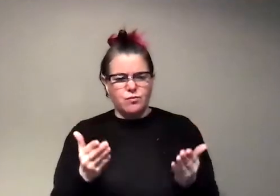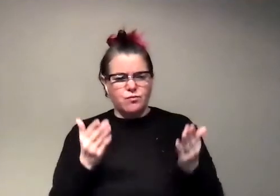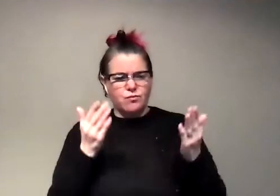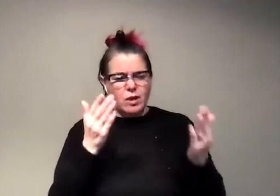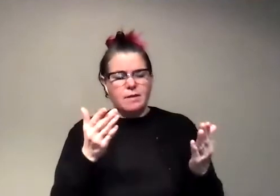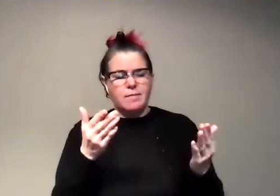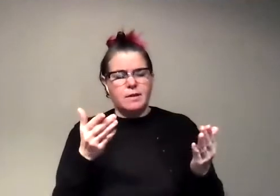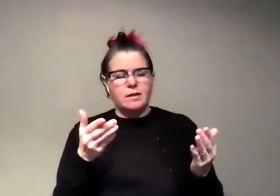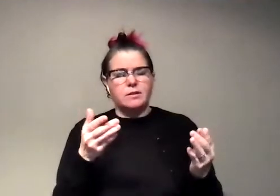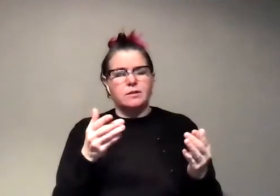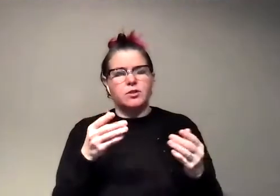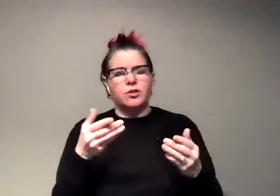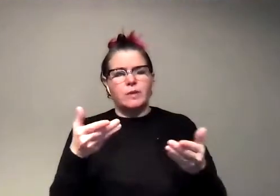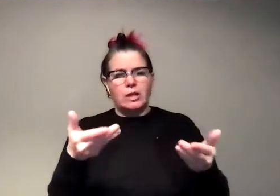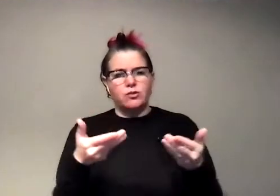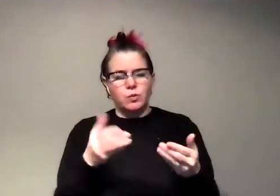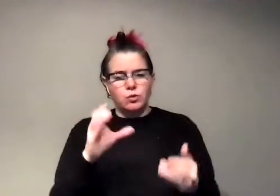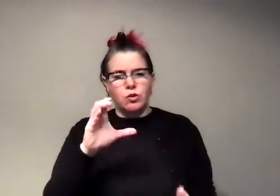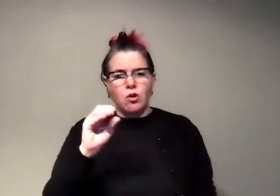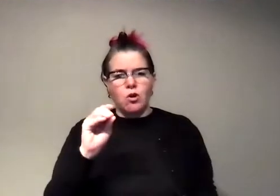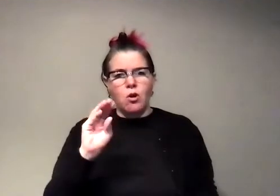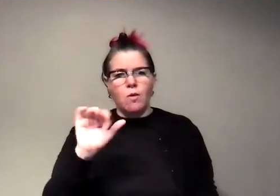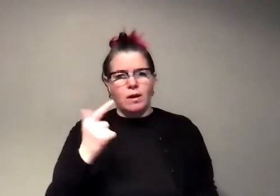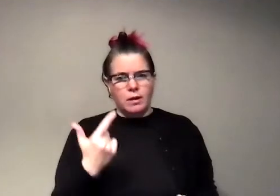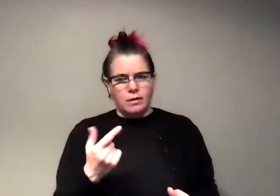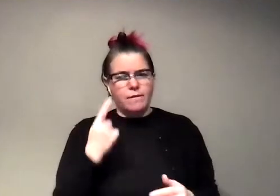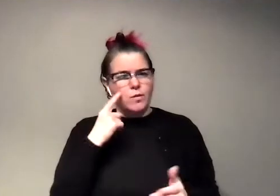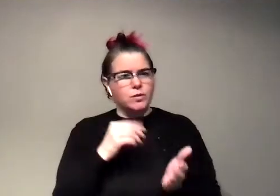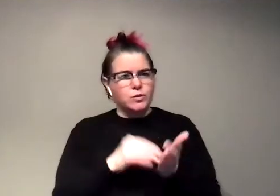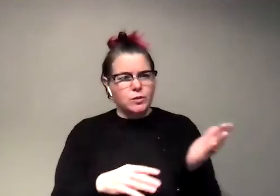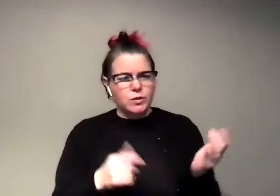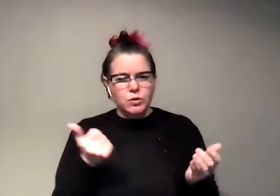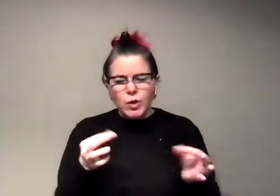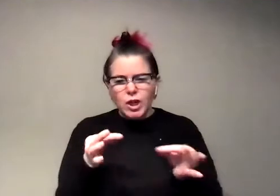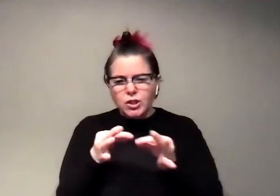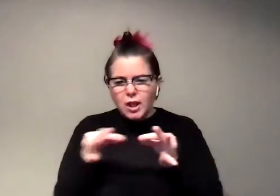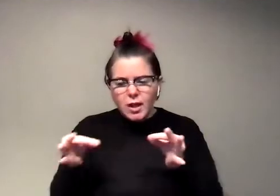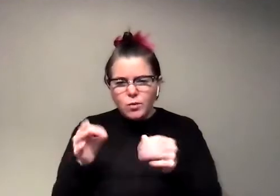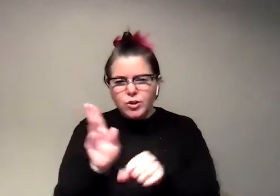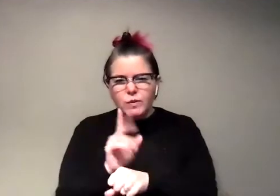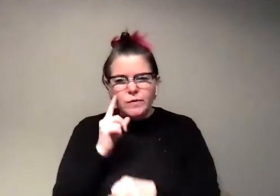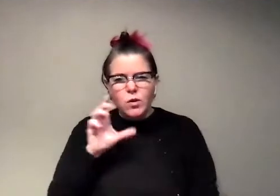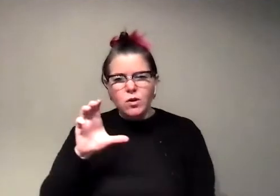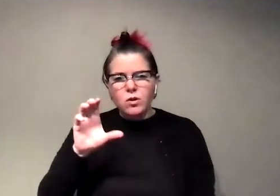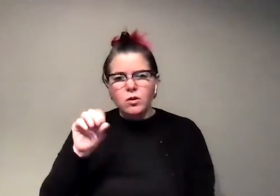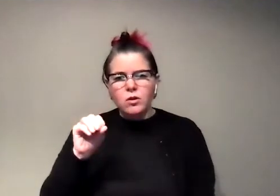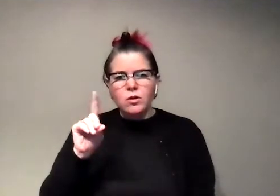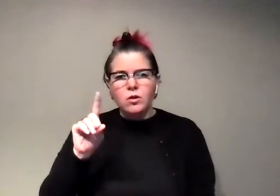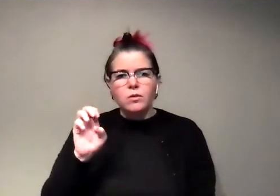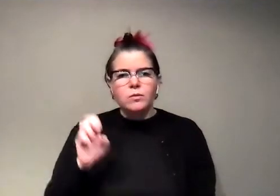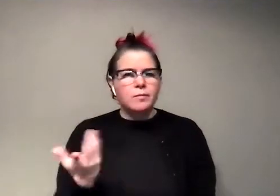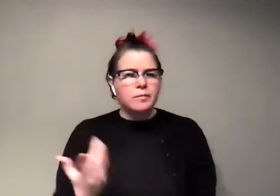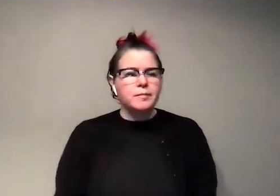introduce coding to students, and what language would you recommend starting with? Oh man.